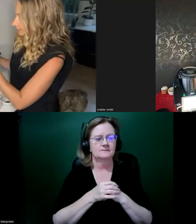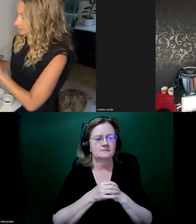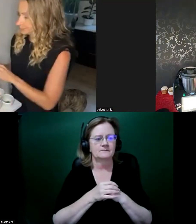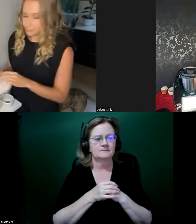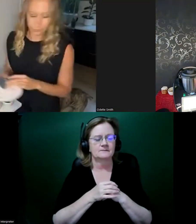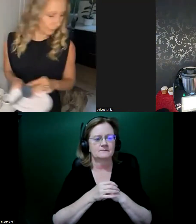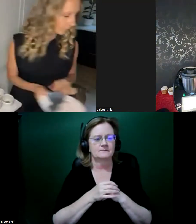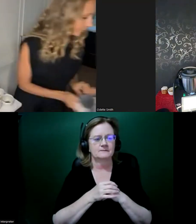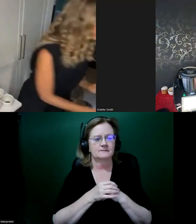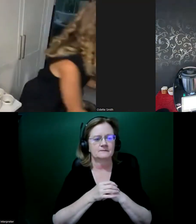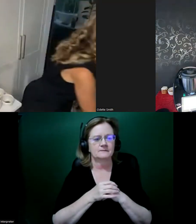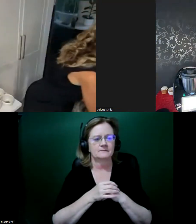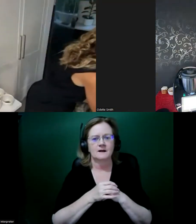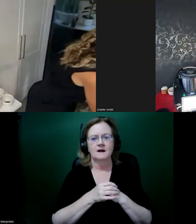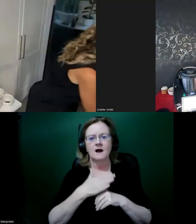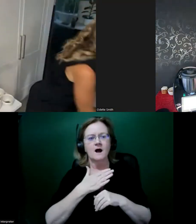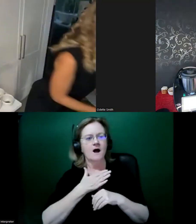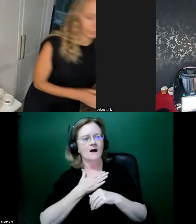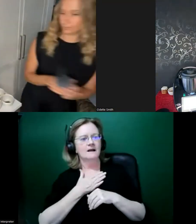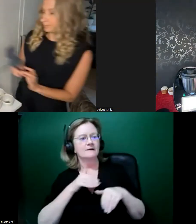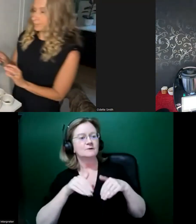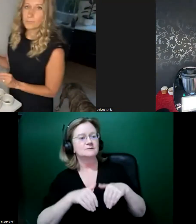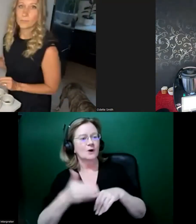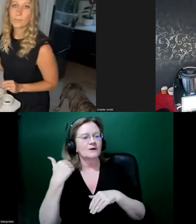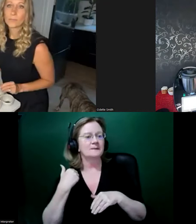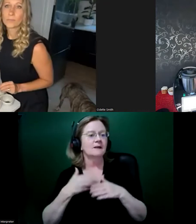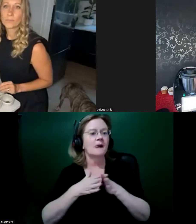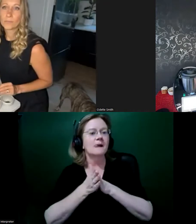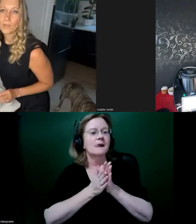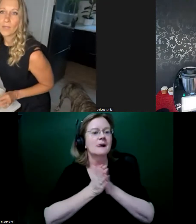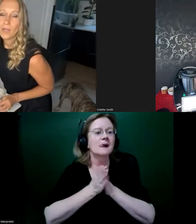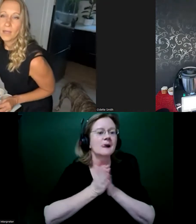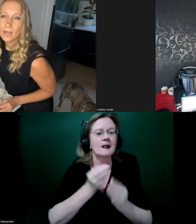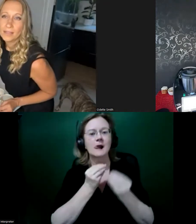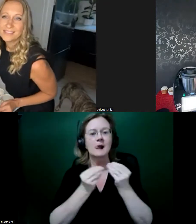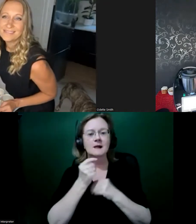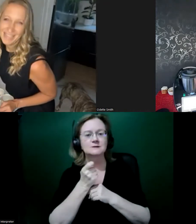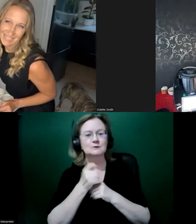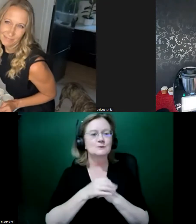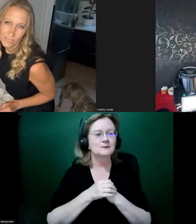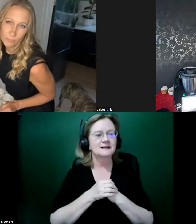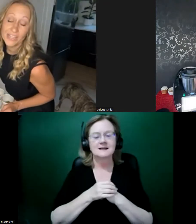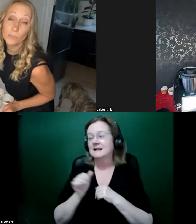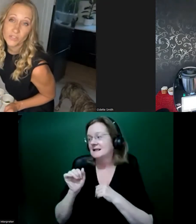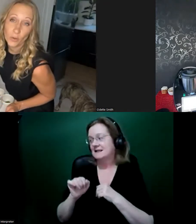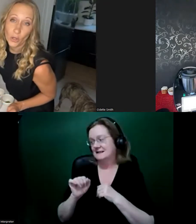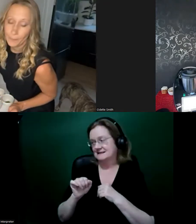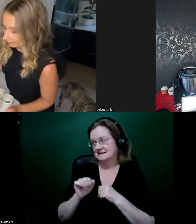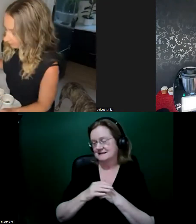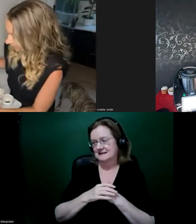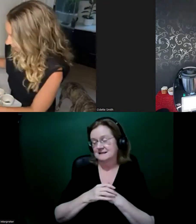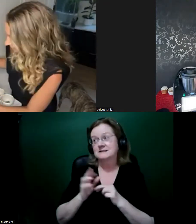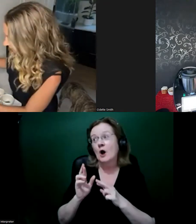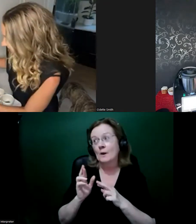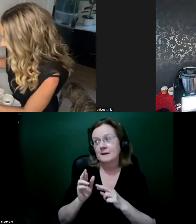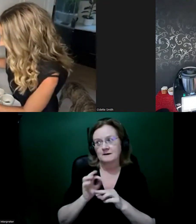there. I love your beautiful puppy dog in the back there thinking she's going to get a little snack. Yes, she's very wishful hoping.